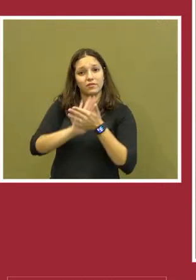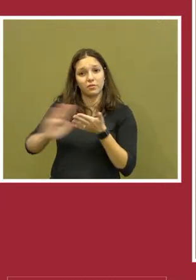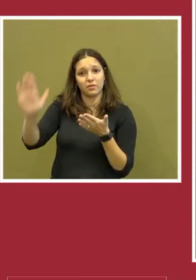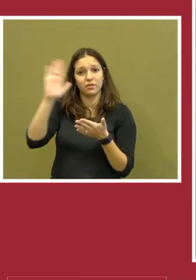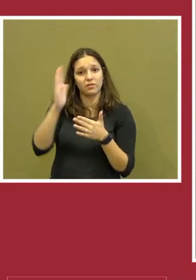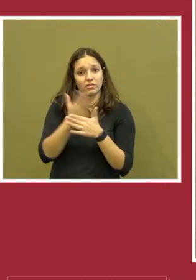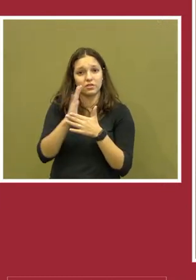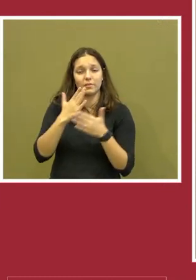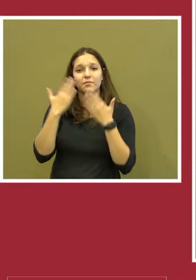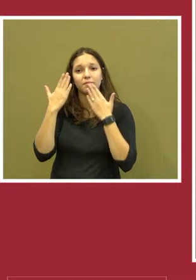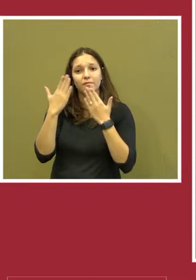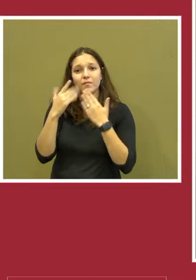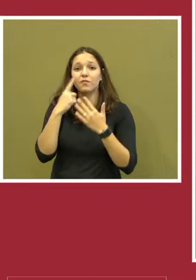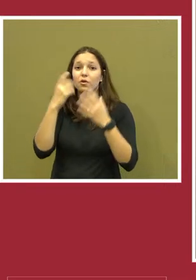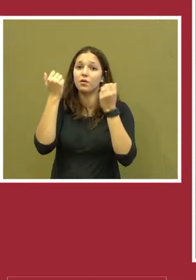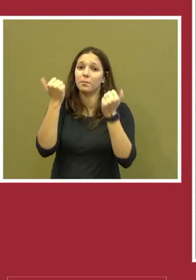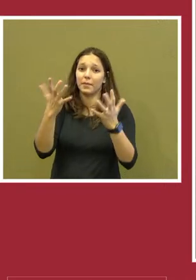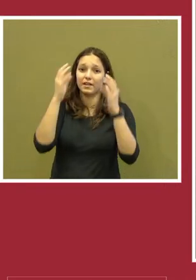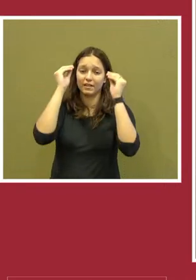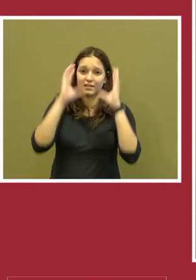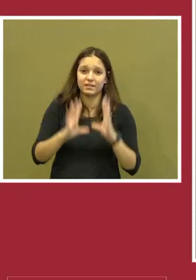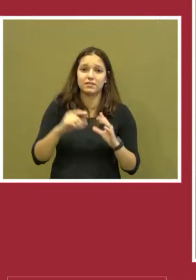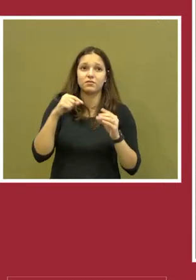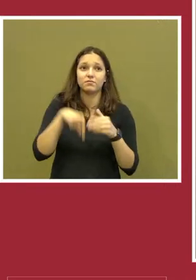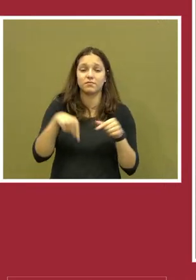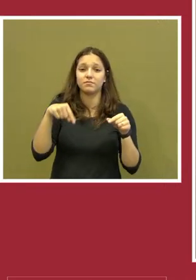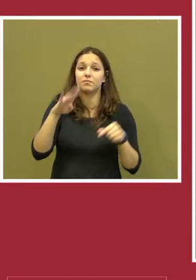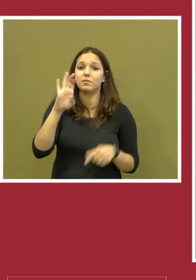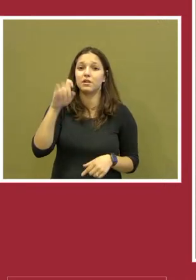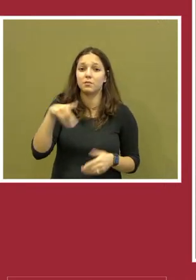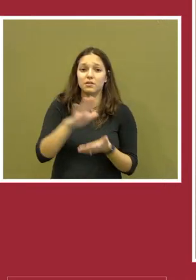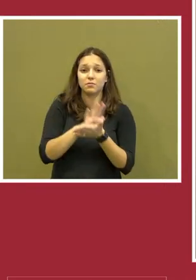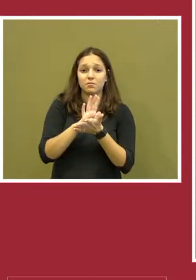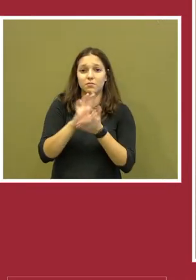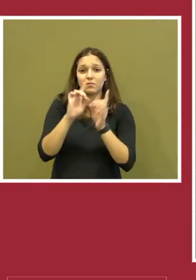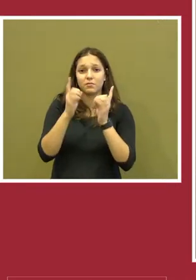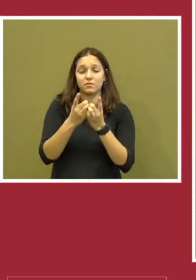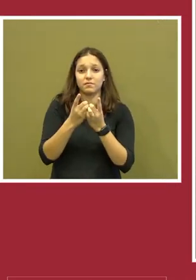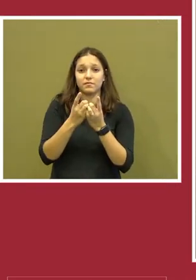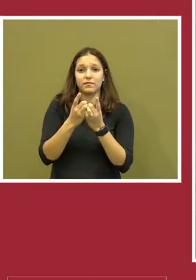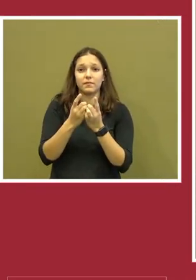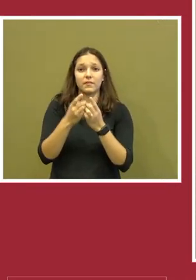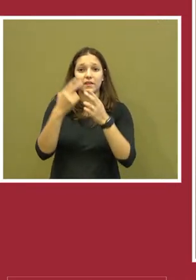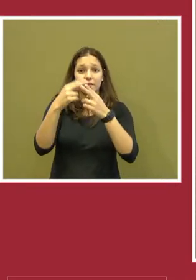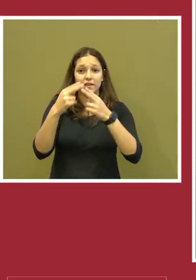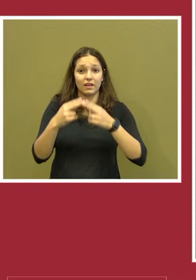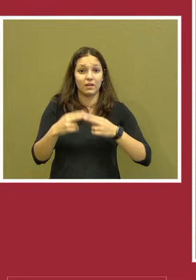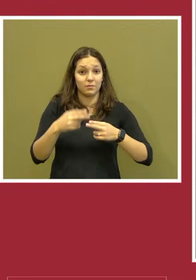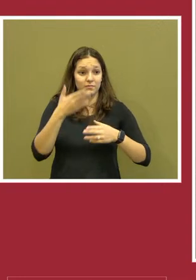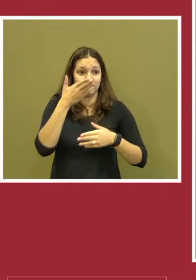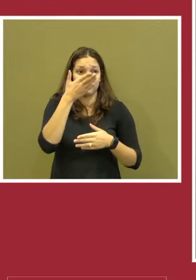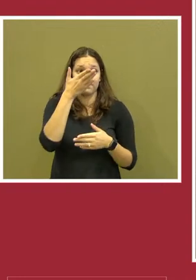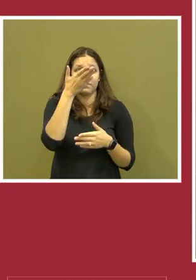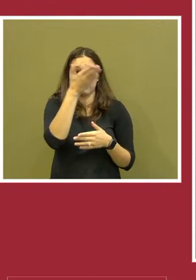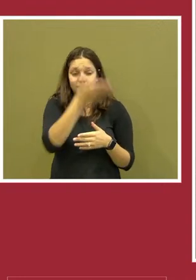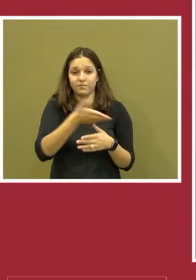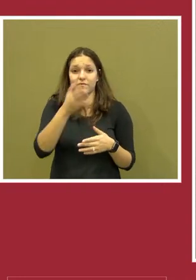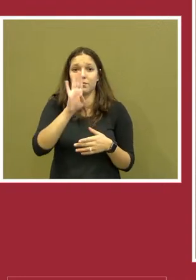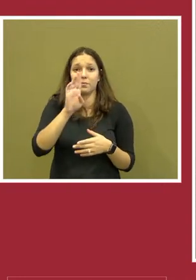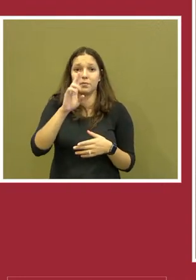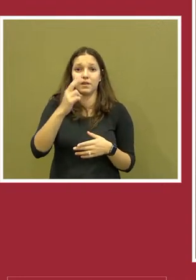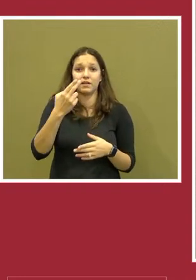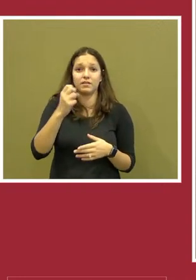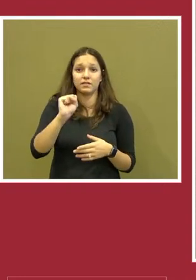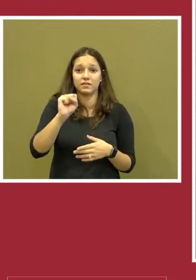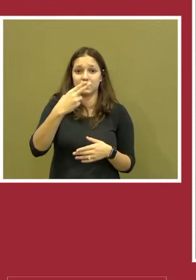share my gratitude for the many teachers in the Ben Lapine Schools District, namely some of those at Ben Senior High School, whose commitment